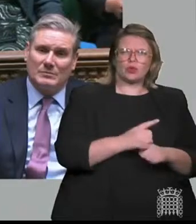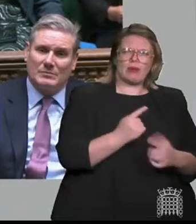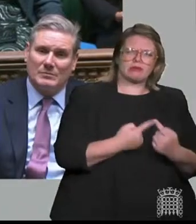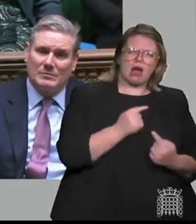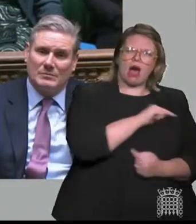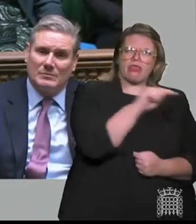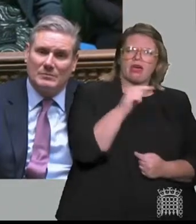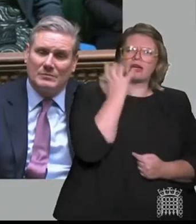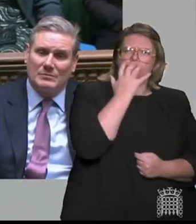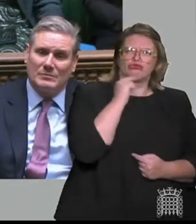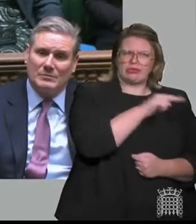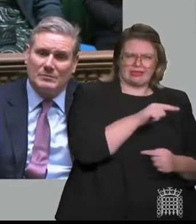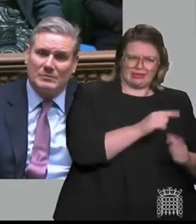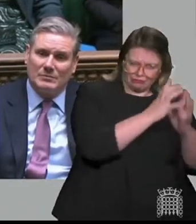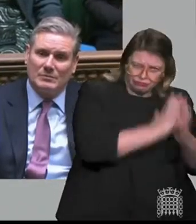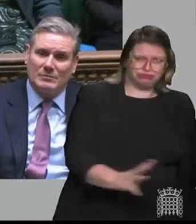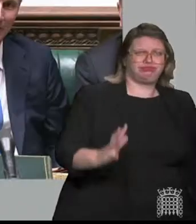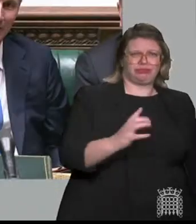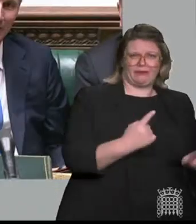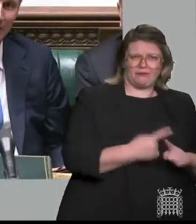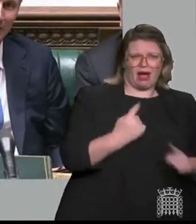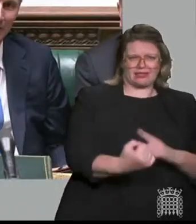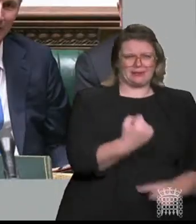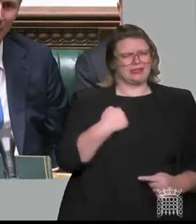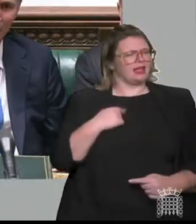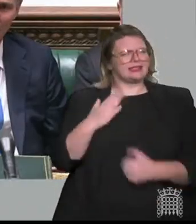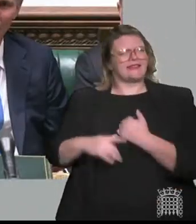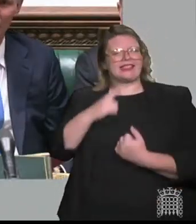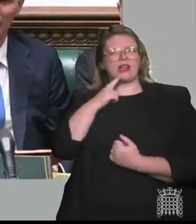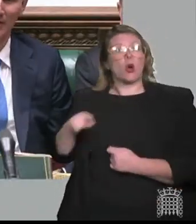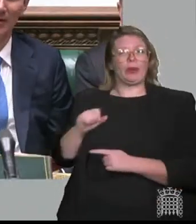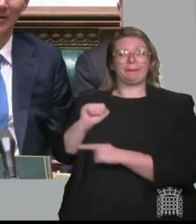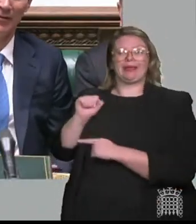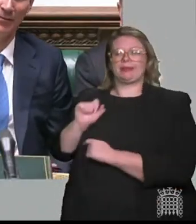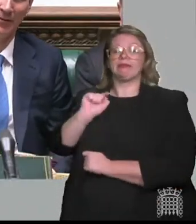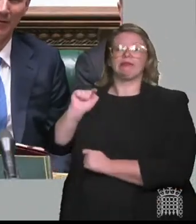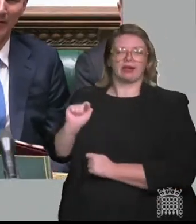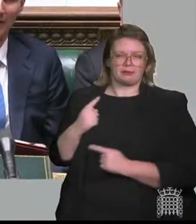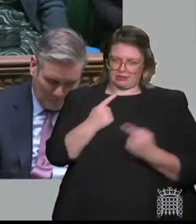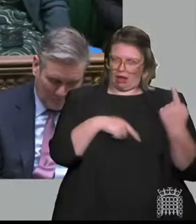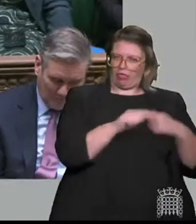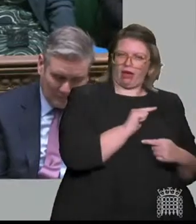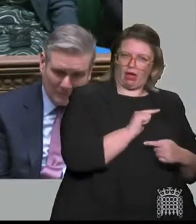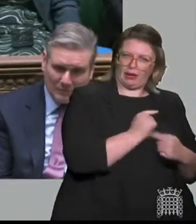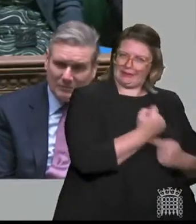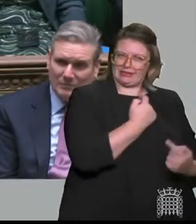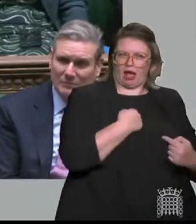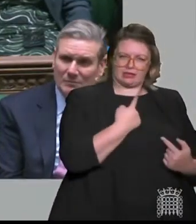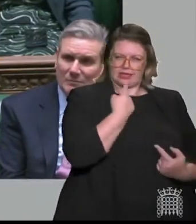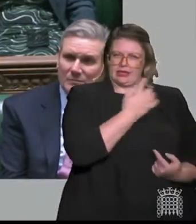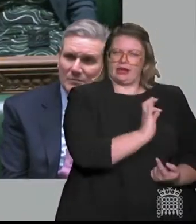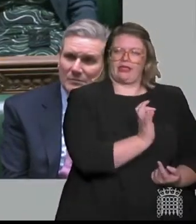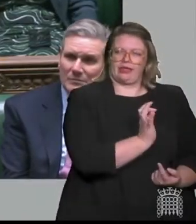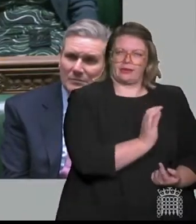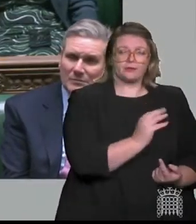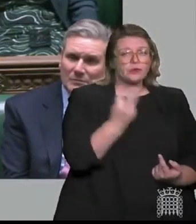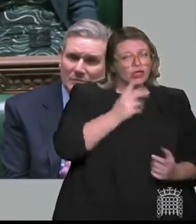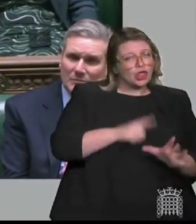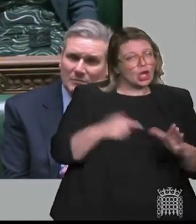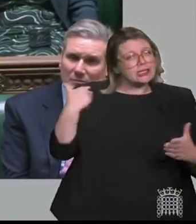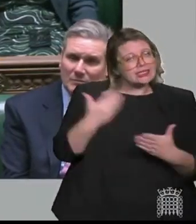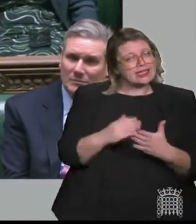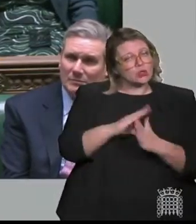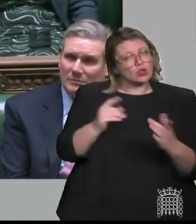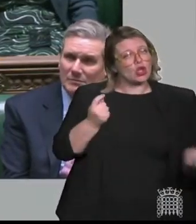advanced economies that have grown faster than the UK. Over the last 13 years of this low-growth Conservative government, the